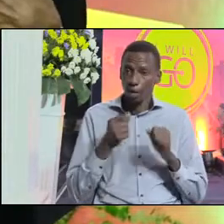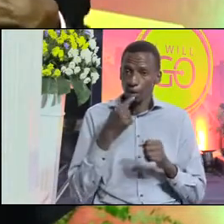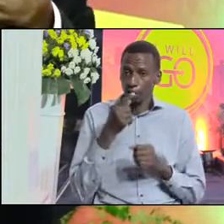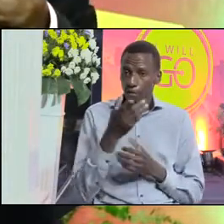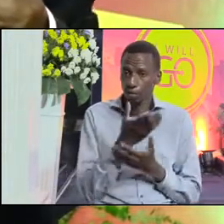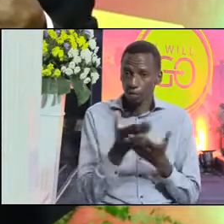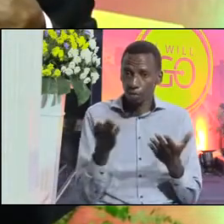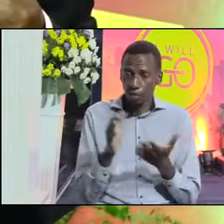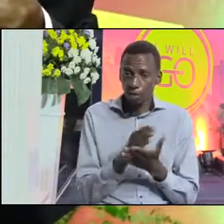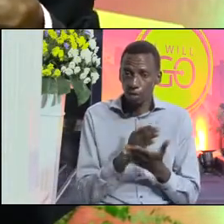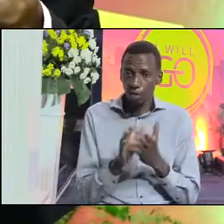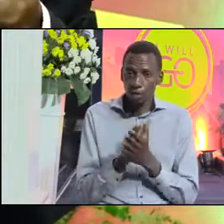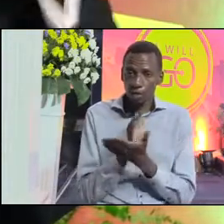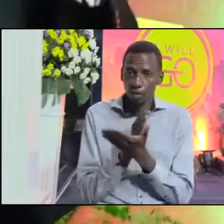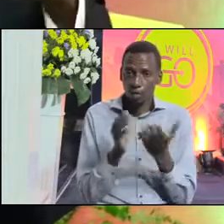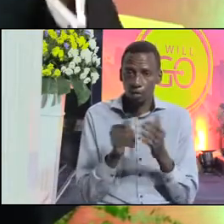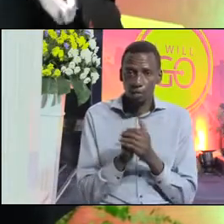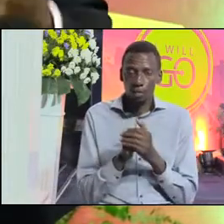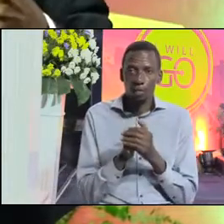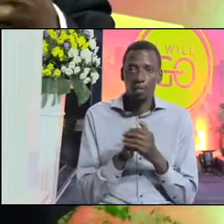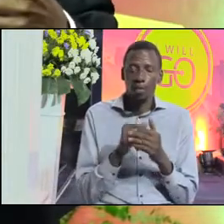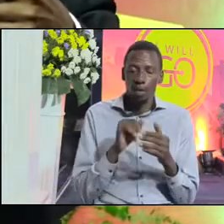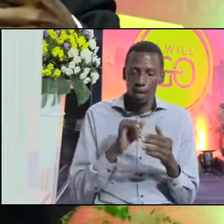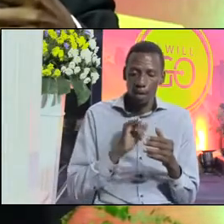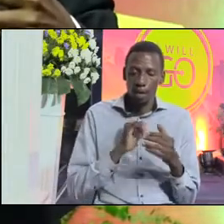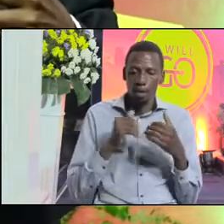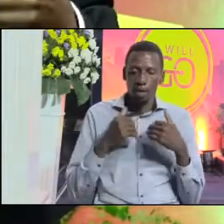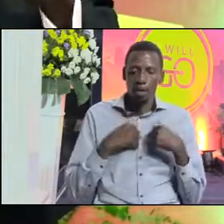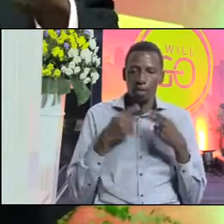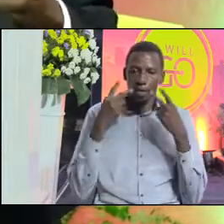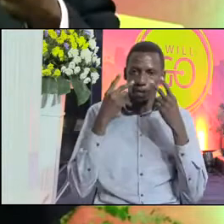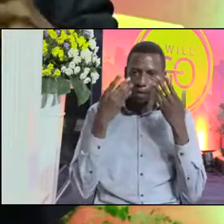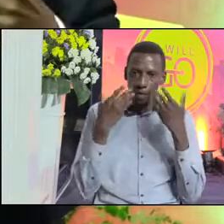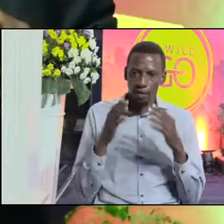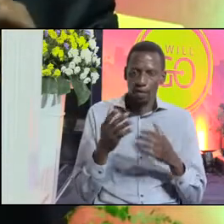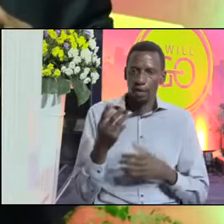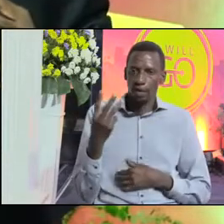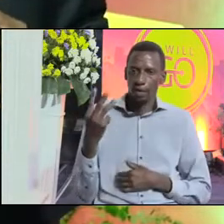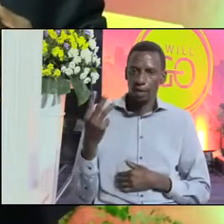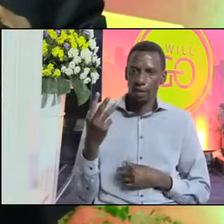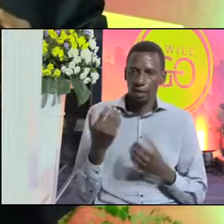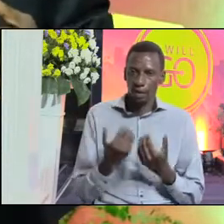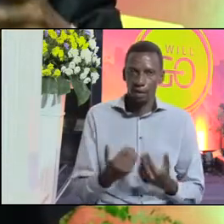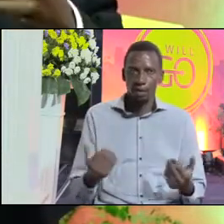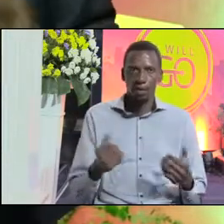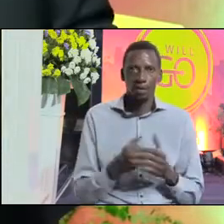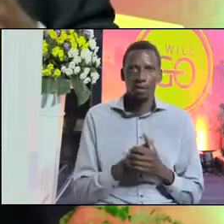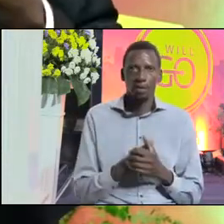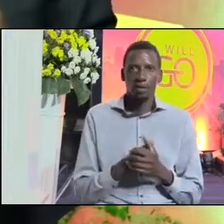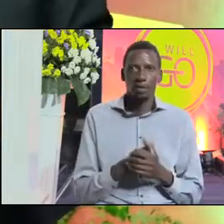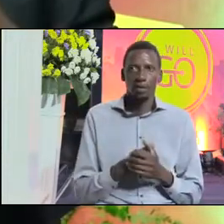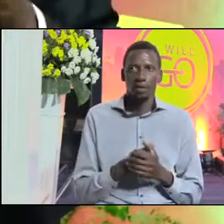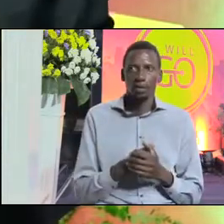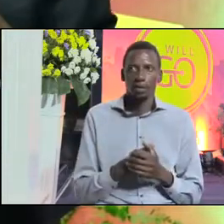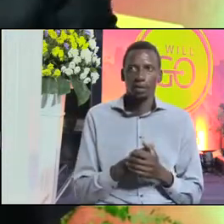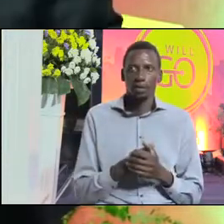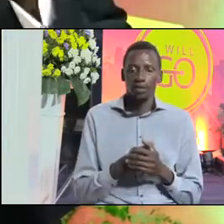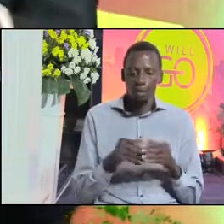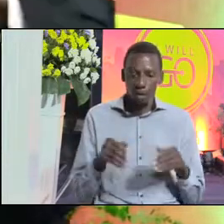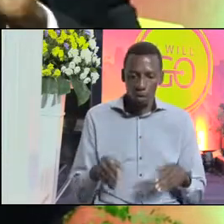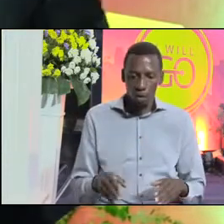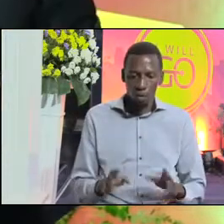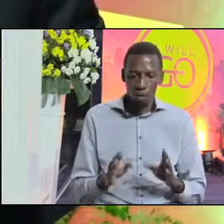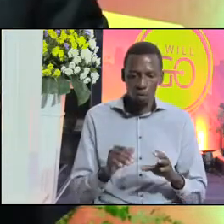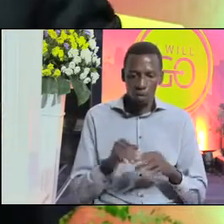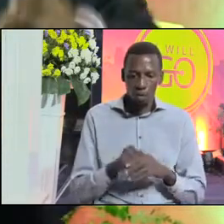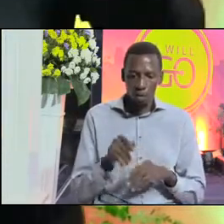Can I share them with you? I have seen three children born into this world.